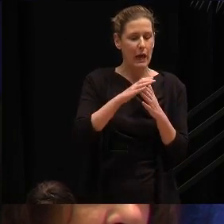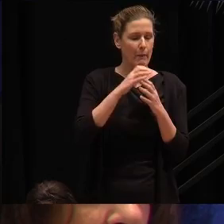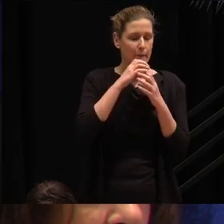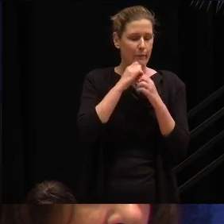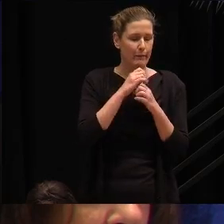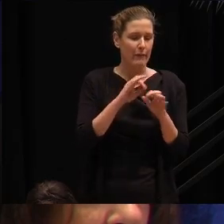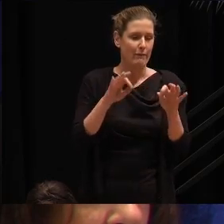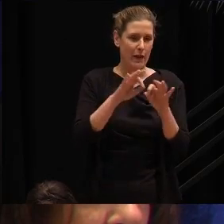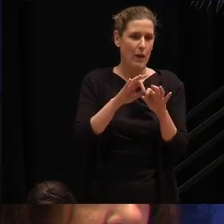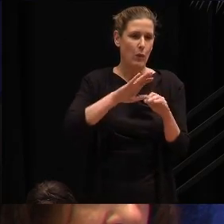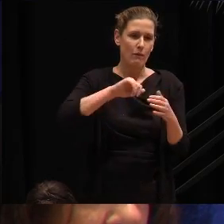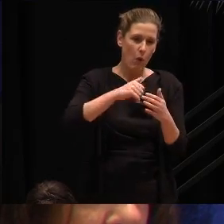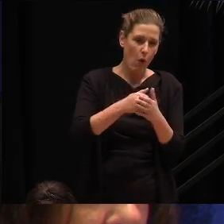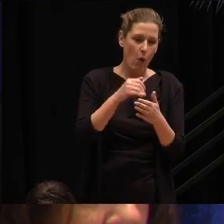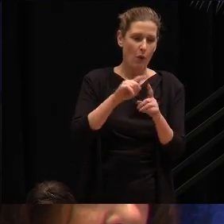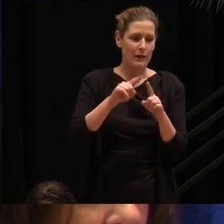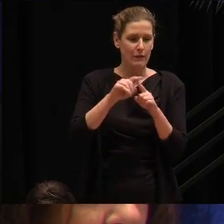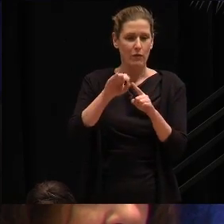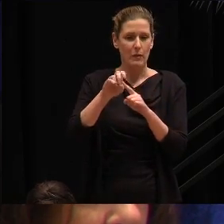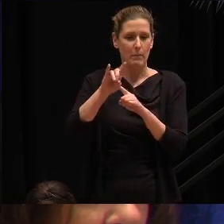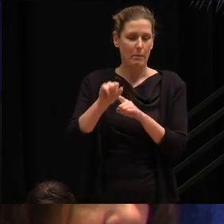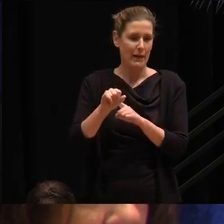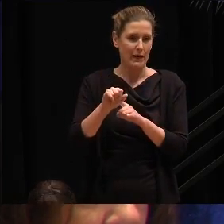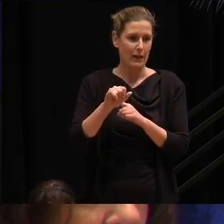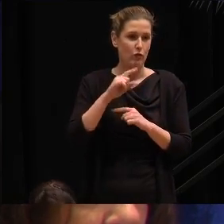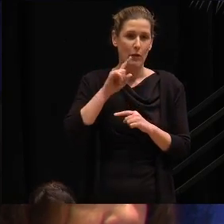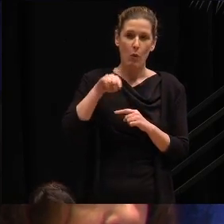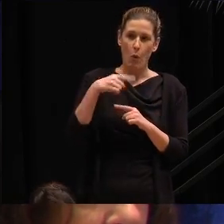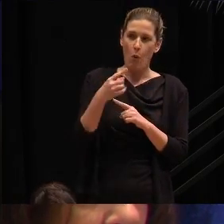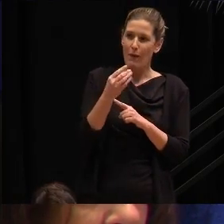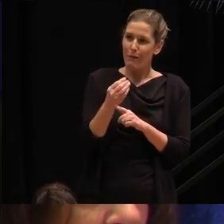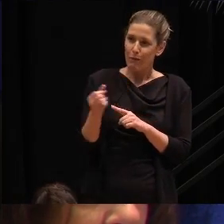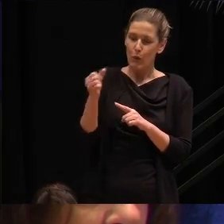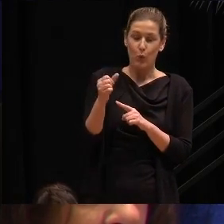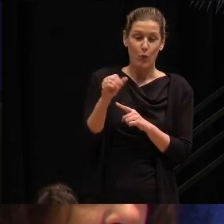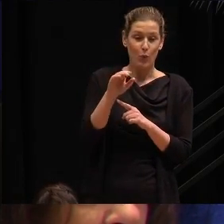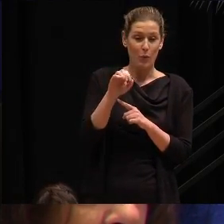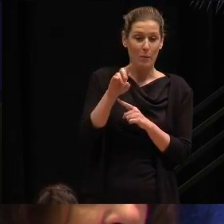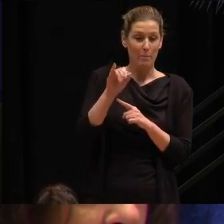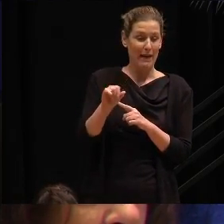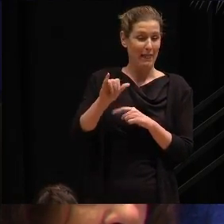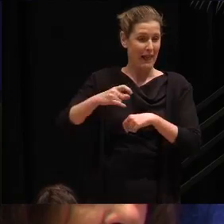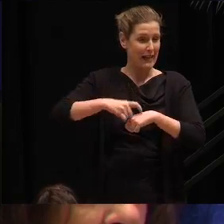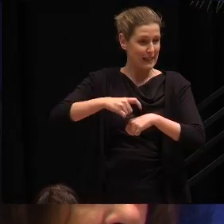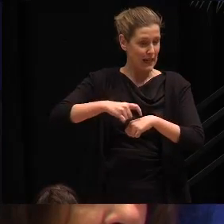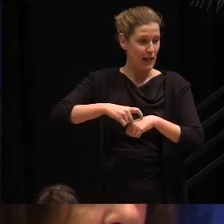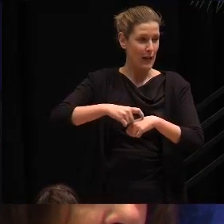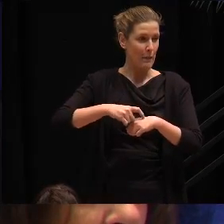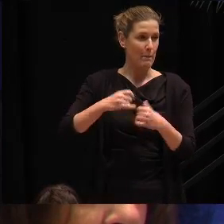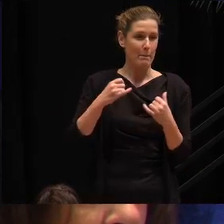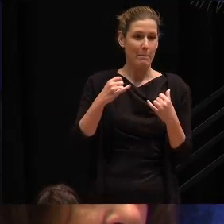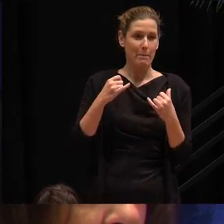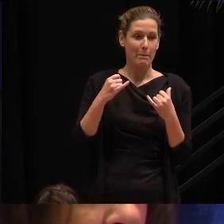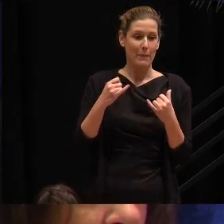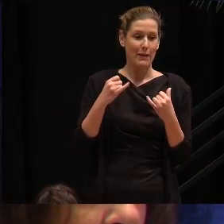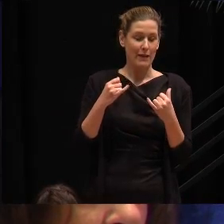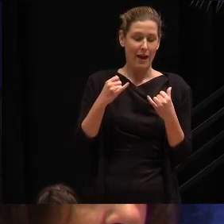virtually all the media, and there were only a handful of media at the time. That, of course, is broken